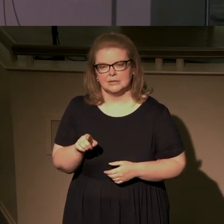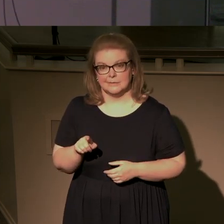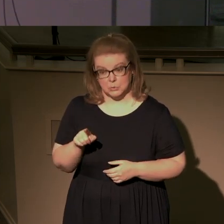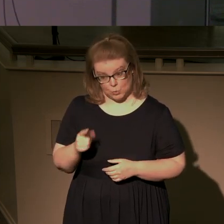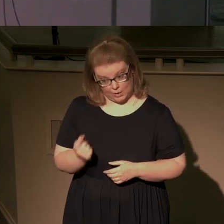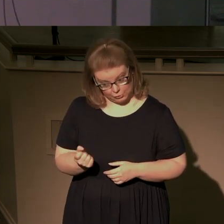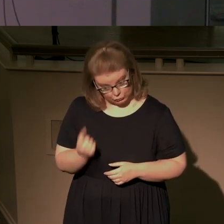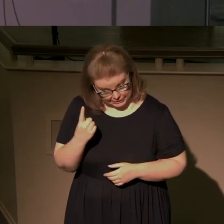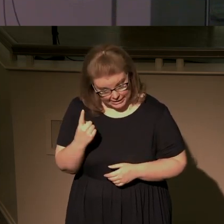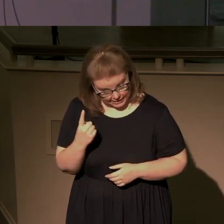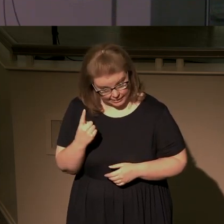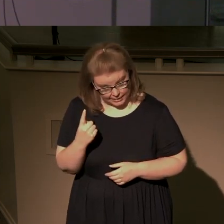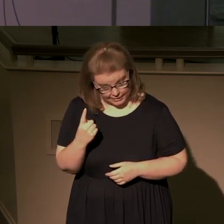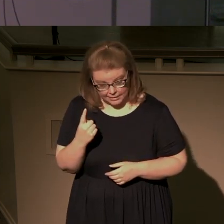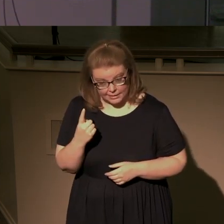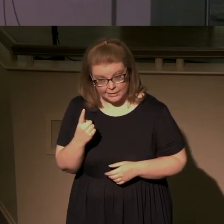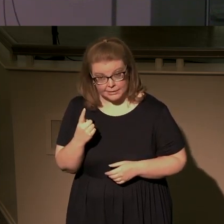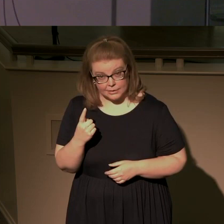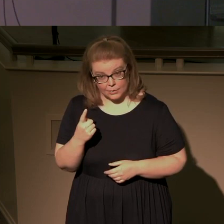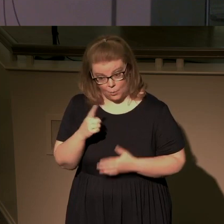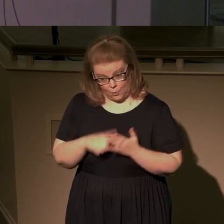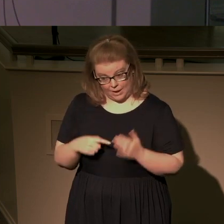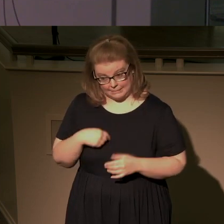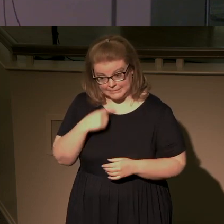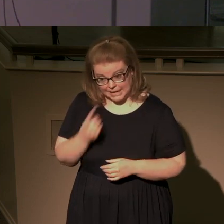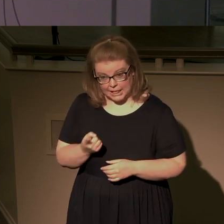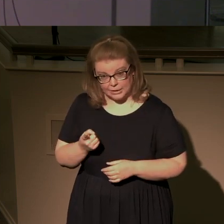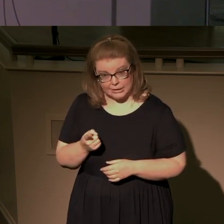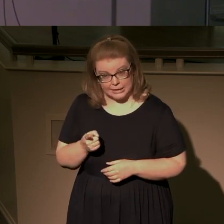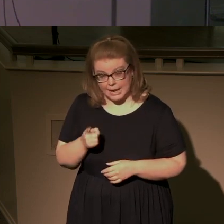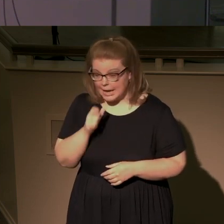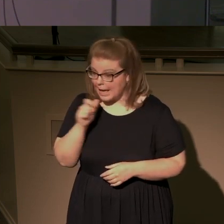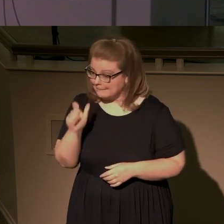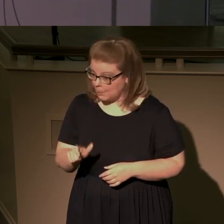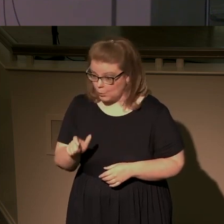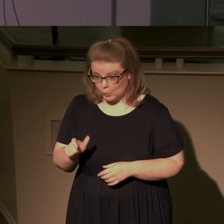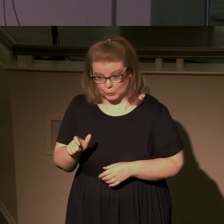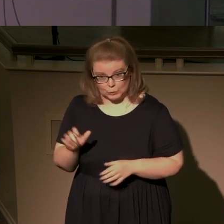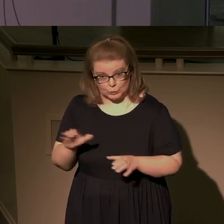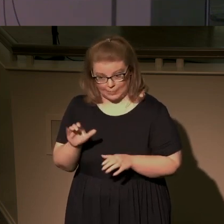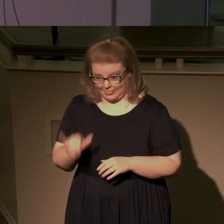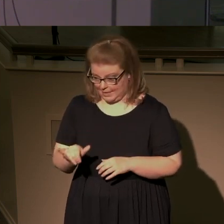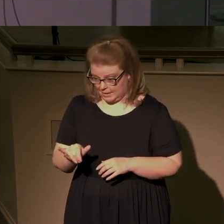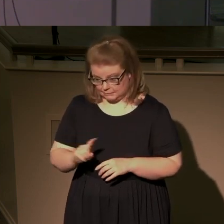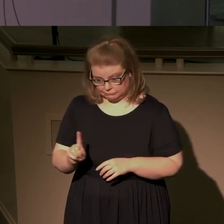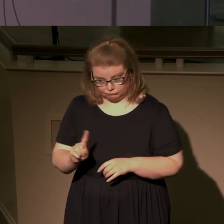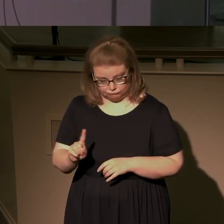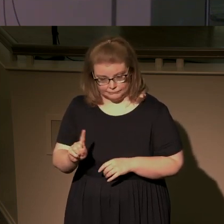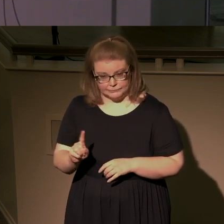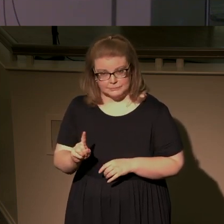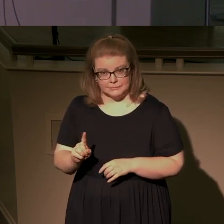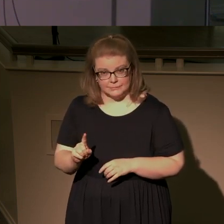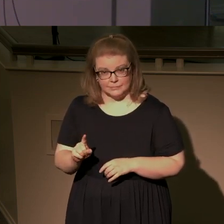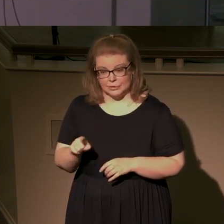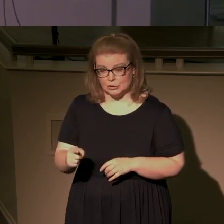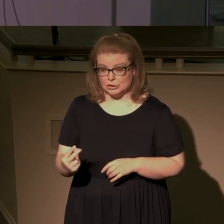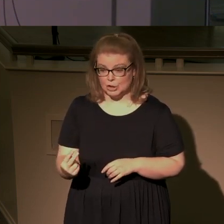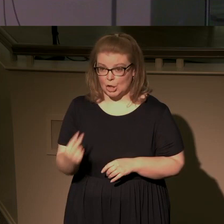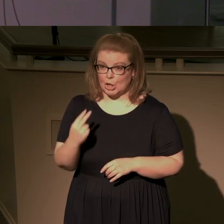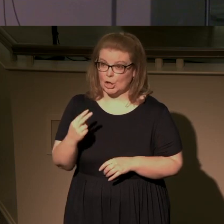you understand what I'm telling you, that you're not supposed to do that? And he looked up at me,